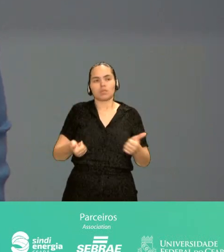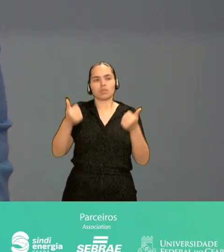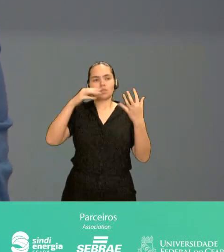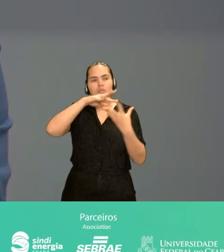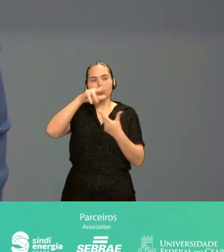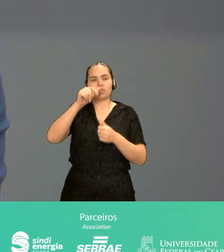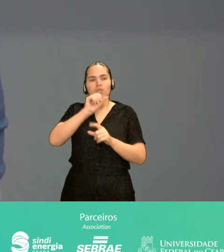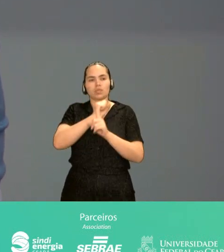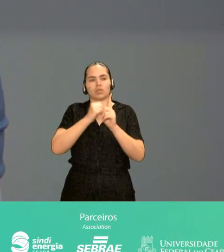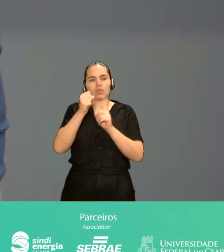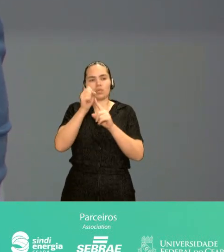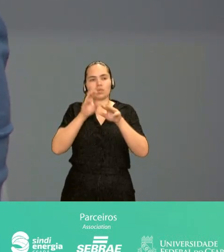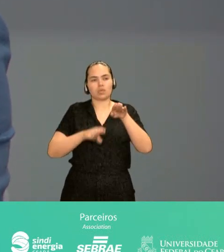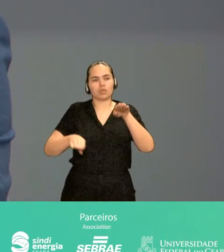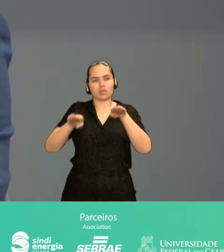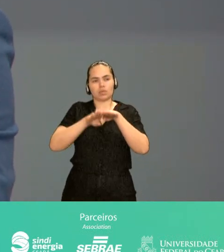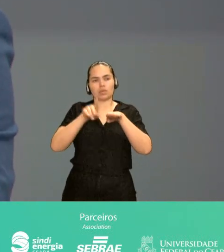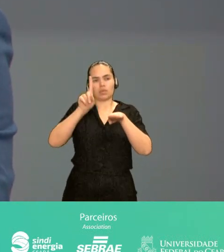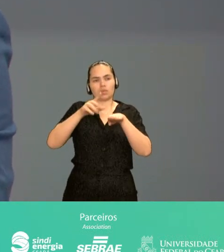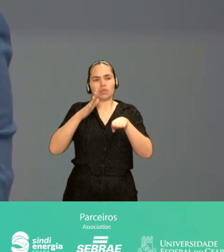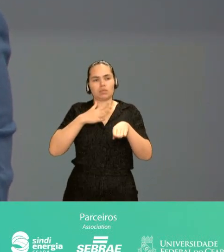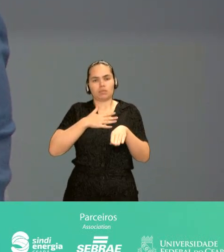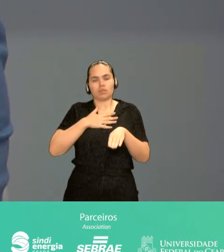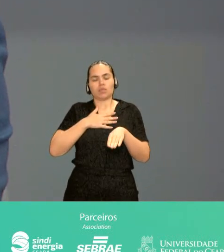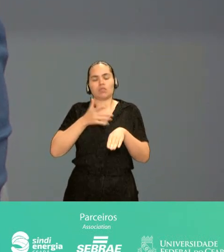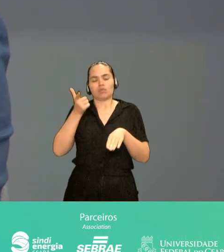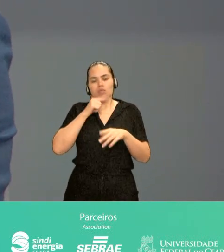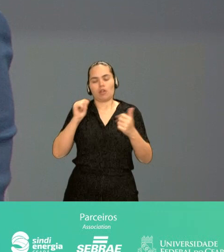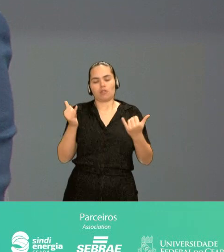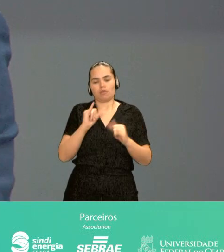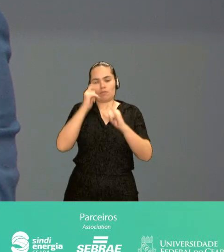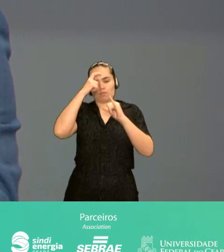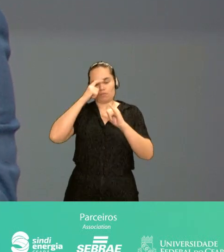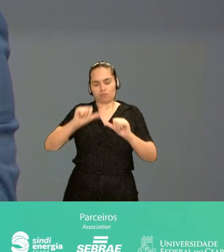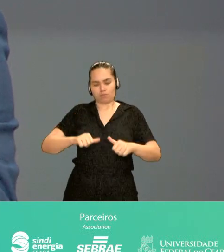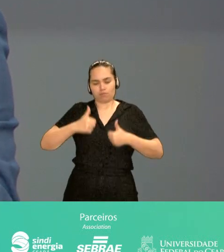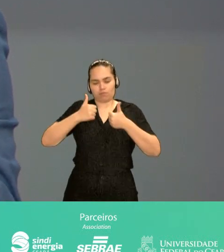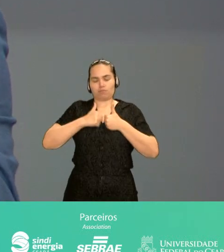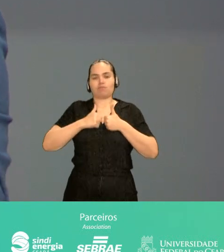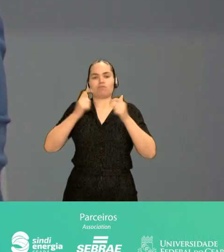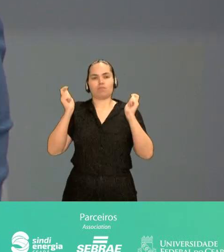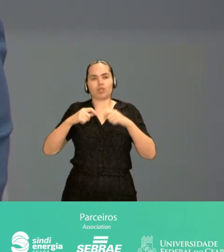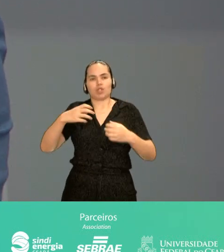great umbrellas of us. For example, social justice. We have